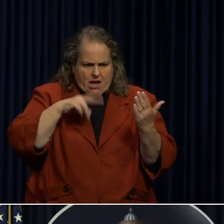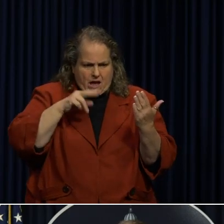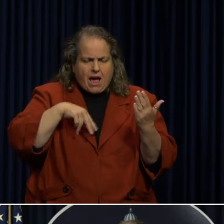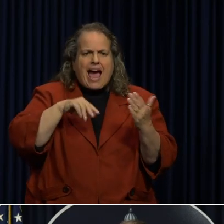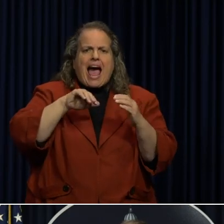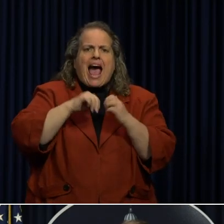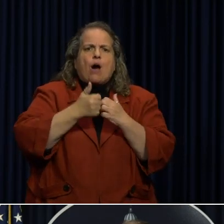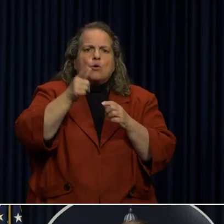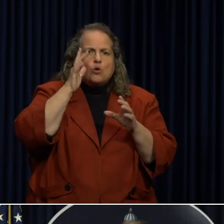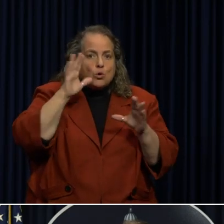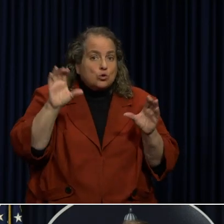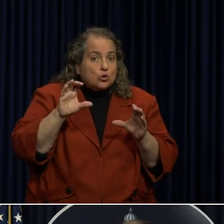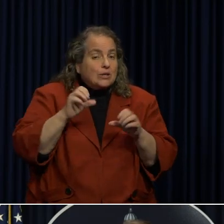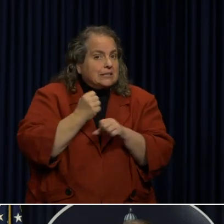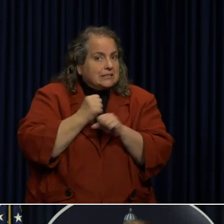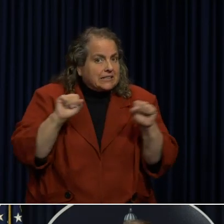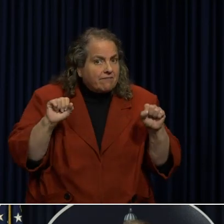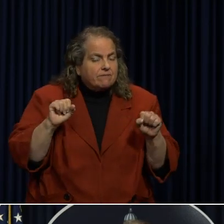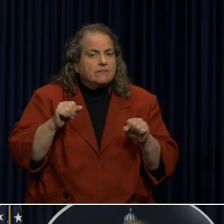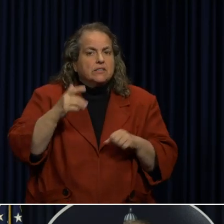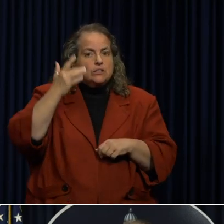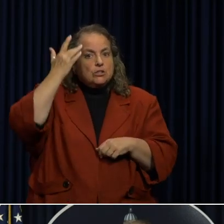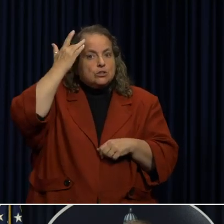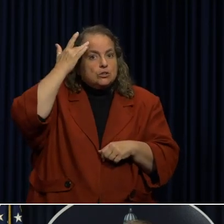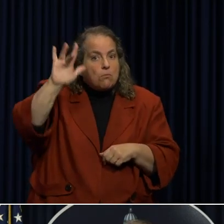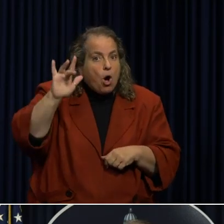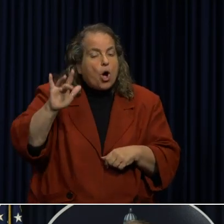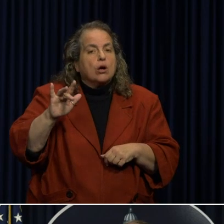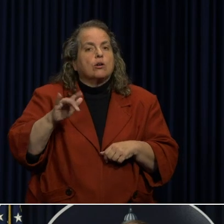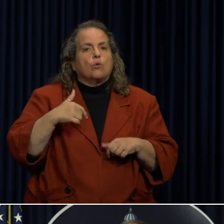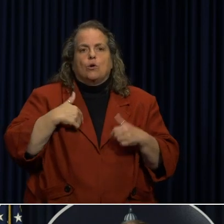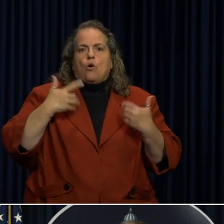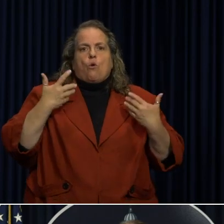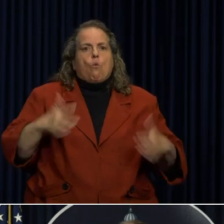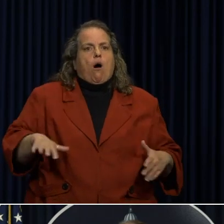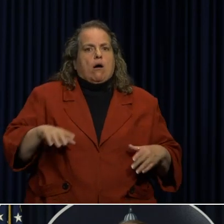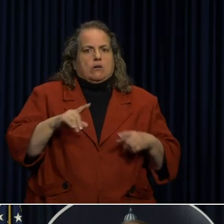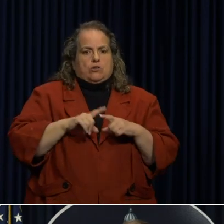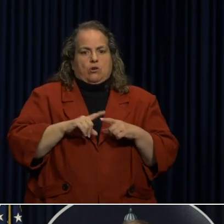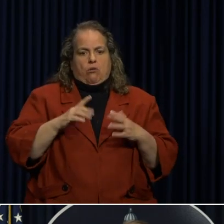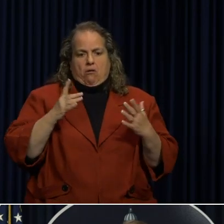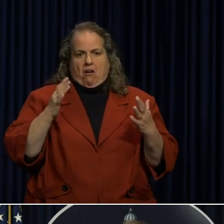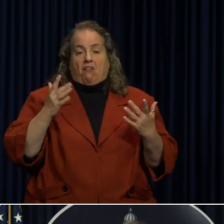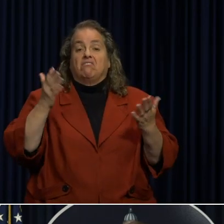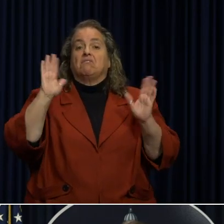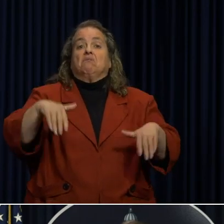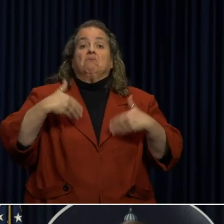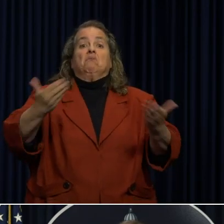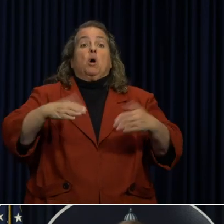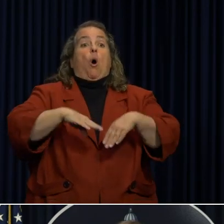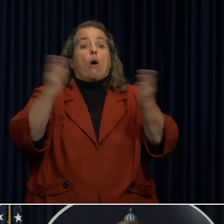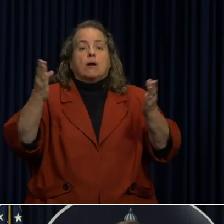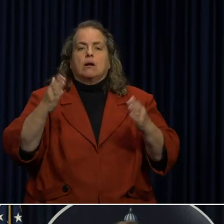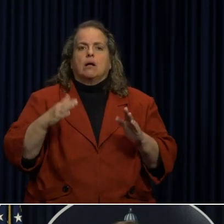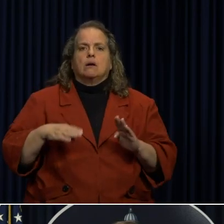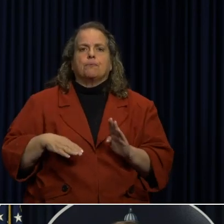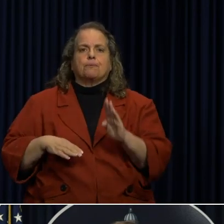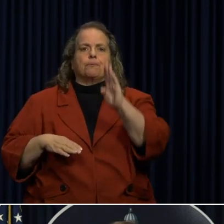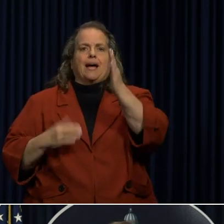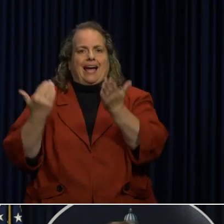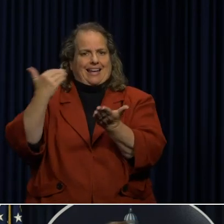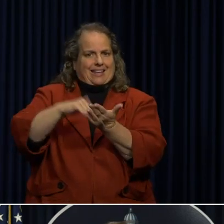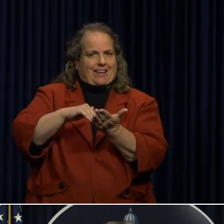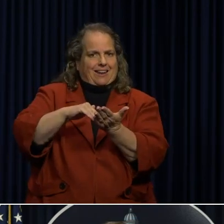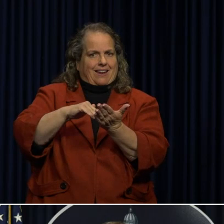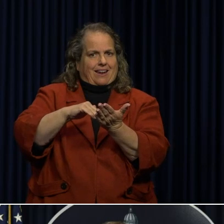us to reopen our economy in a way that sets us back, causes a spike that means more people have died, and keeps our economy